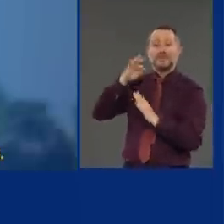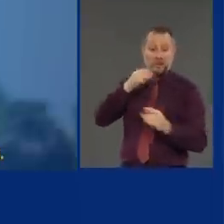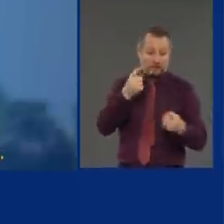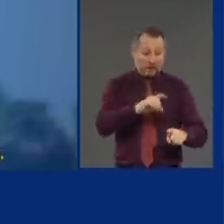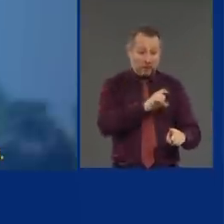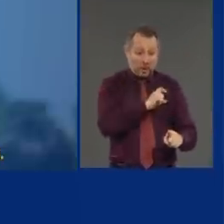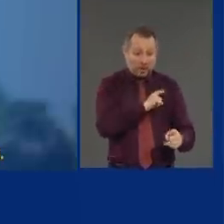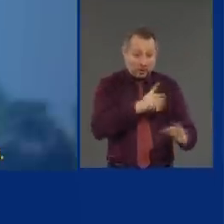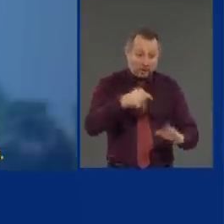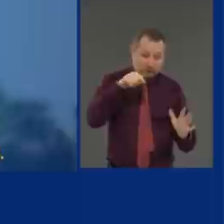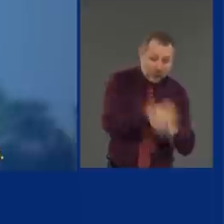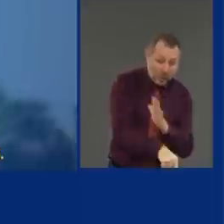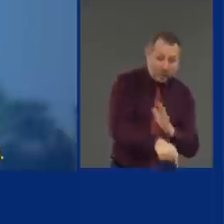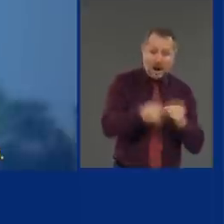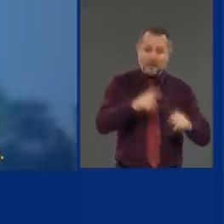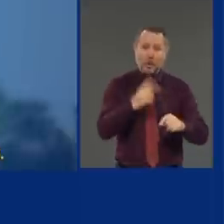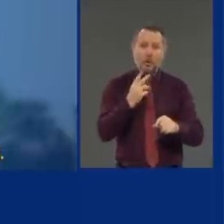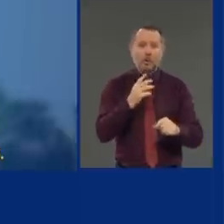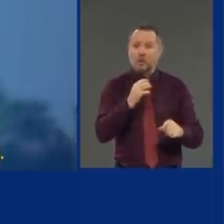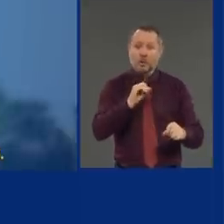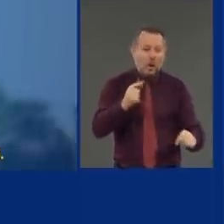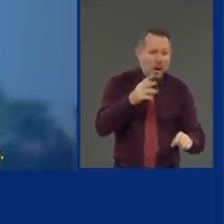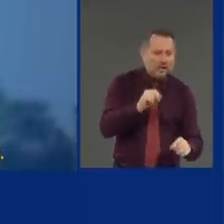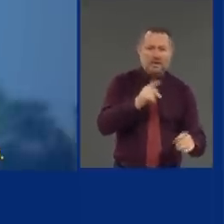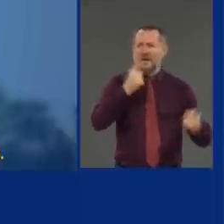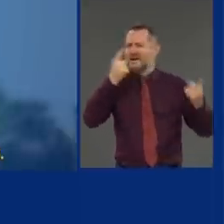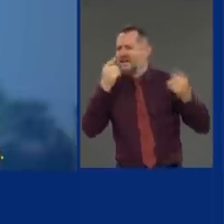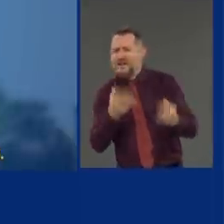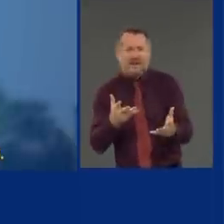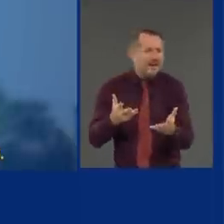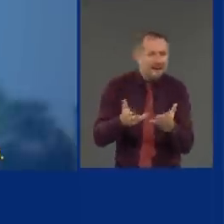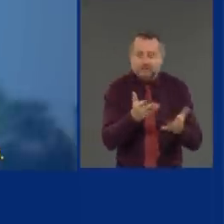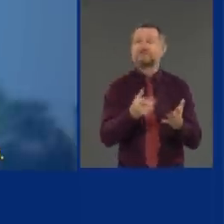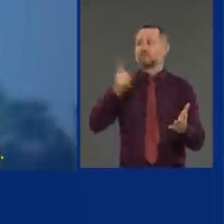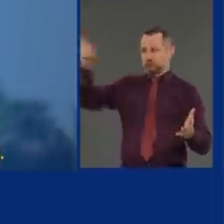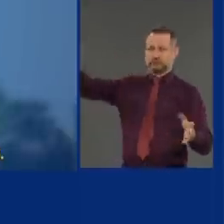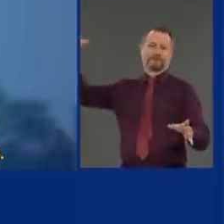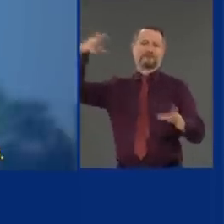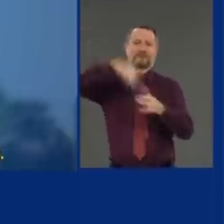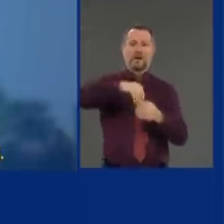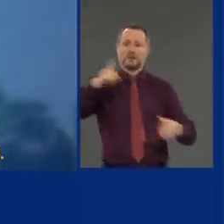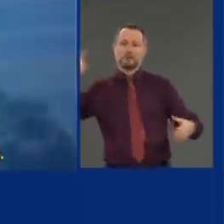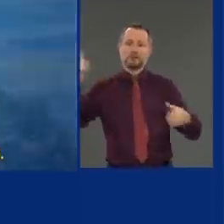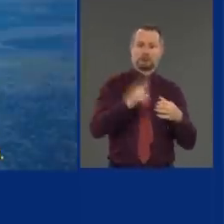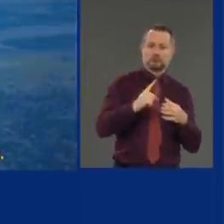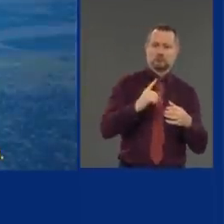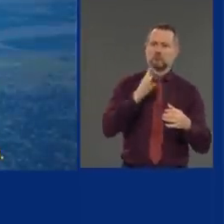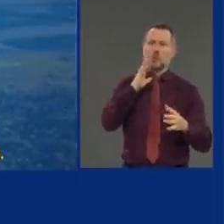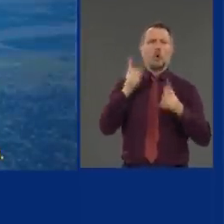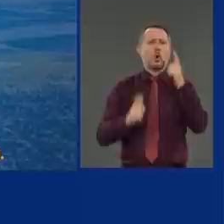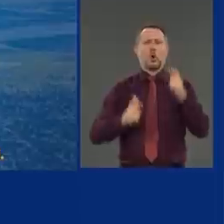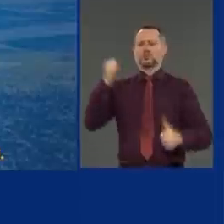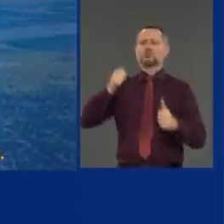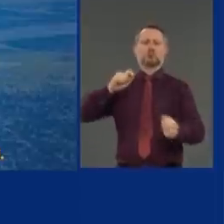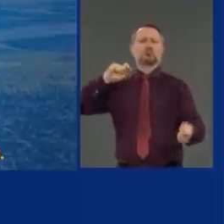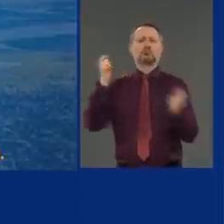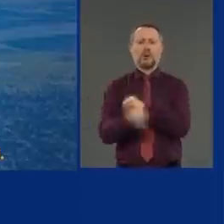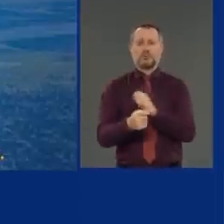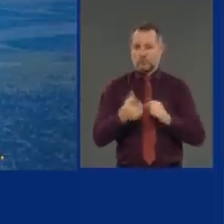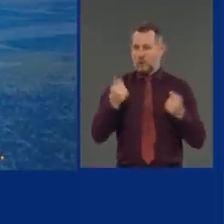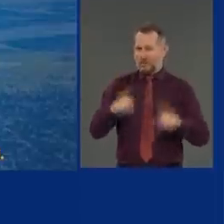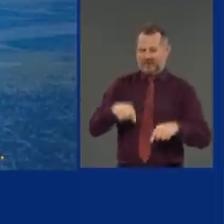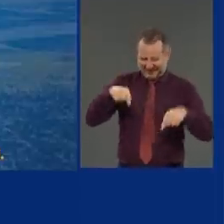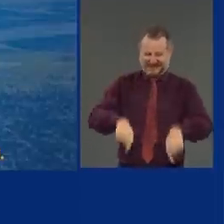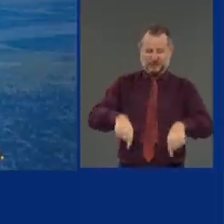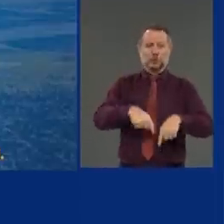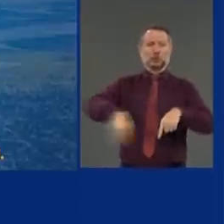The most dramatic police reform in the country, and it will happen in New York this week, and we're proud of it. On dealing